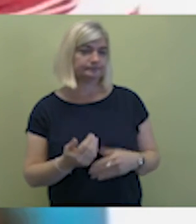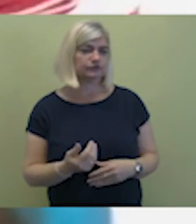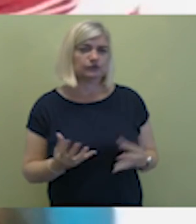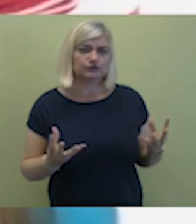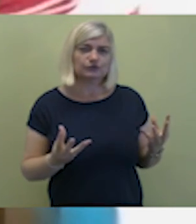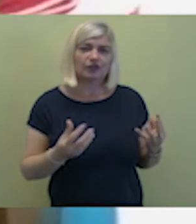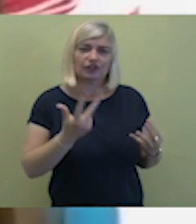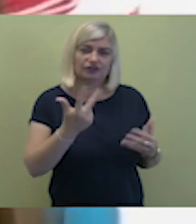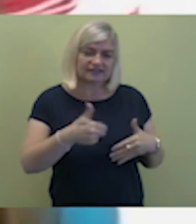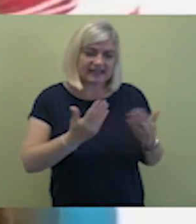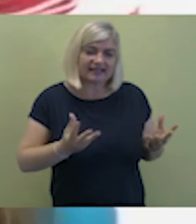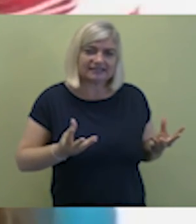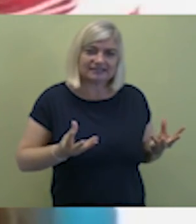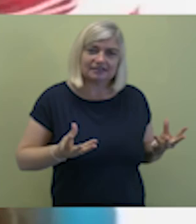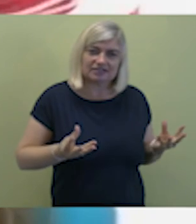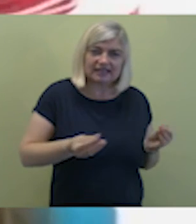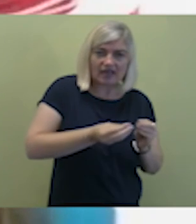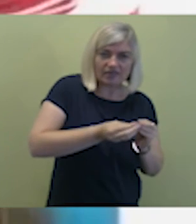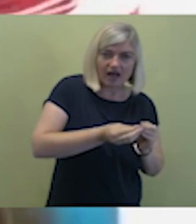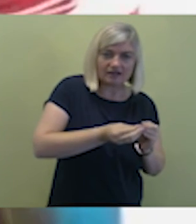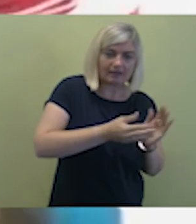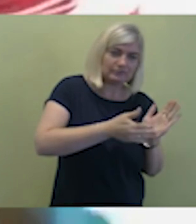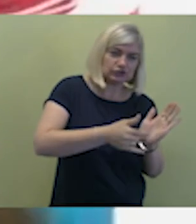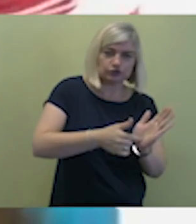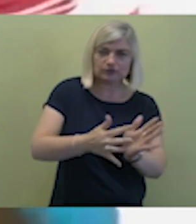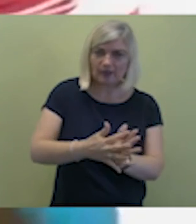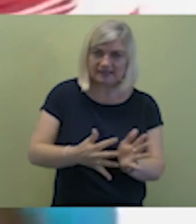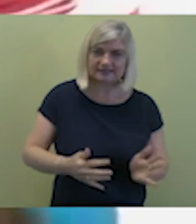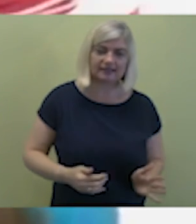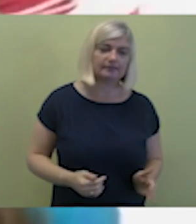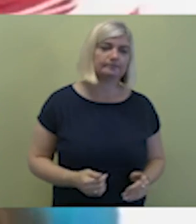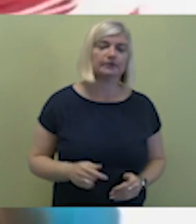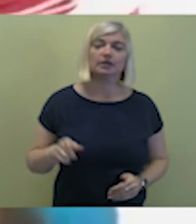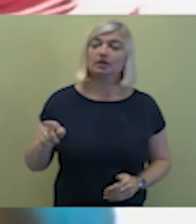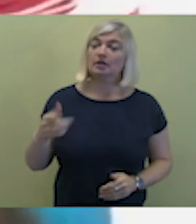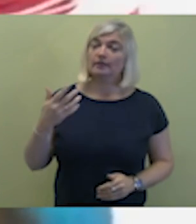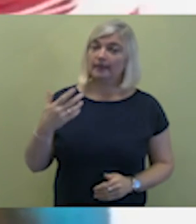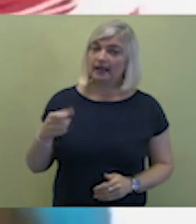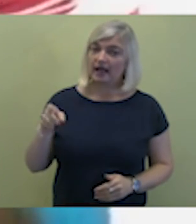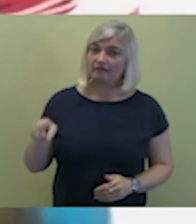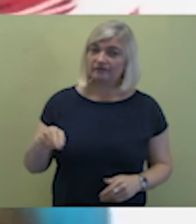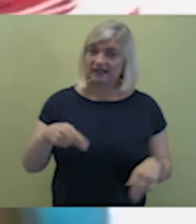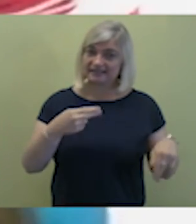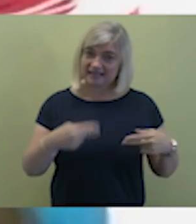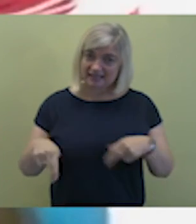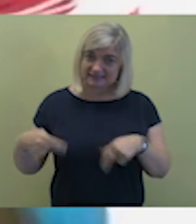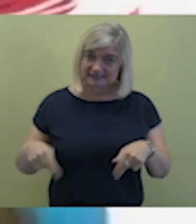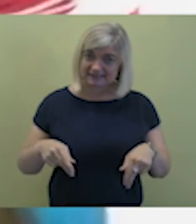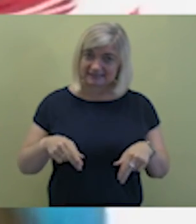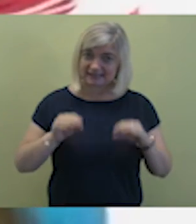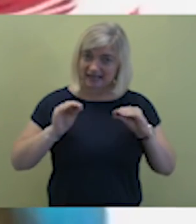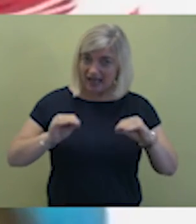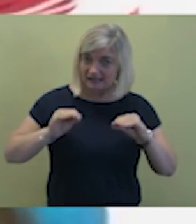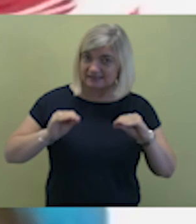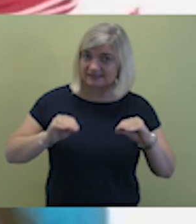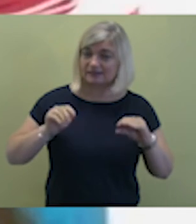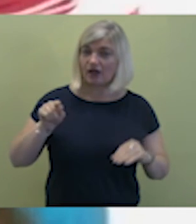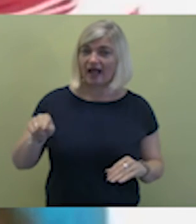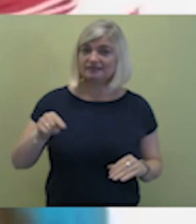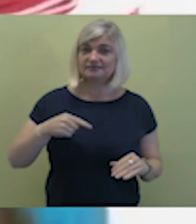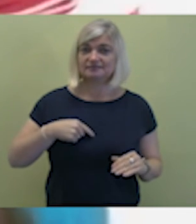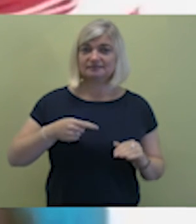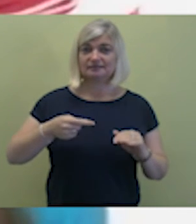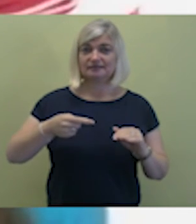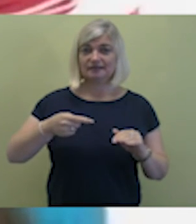together. While they're in college, they'll be doing both dance classes and choreographic workshops in the studios, if